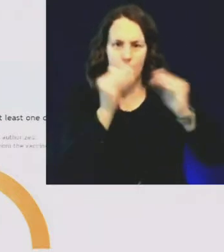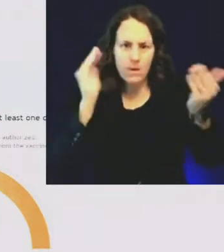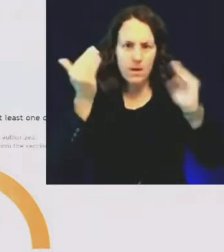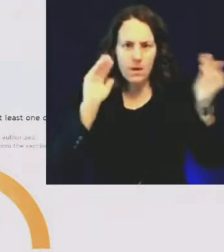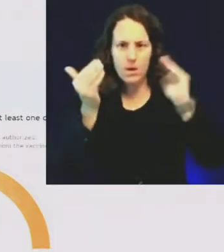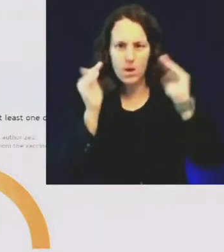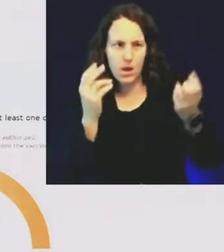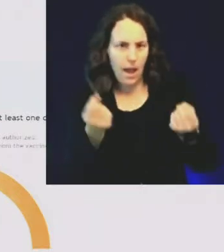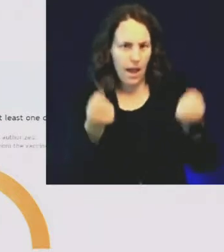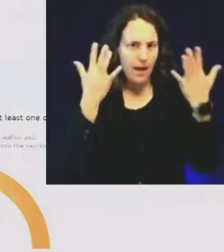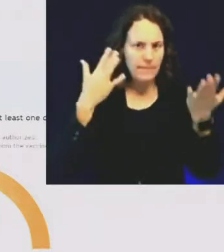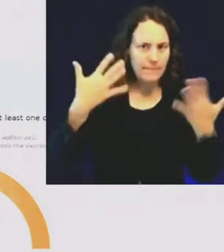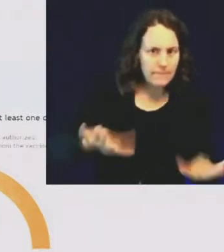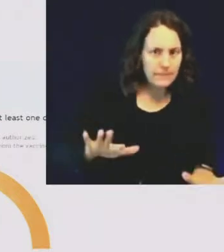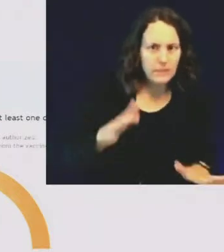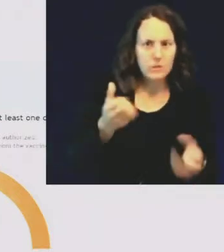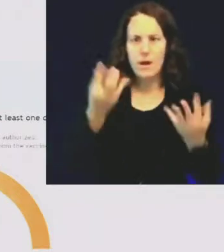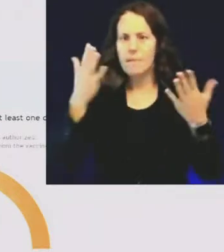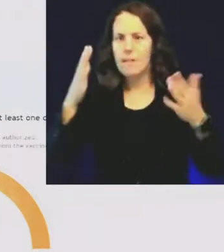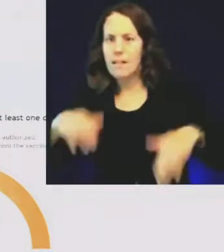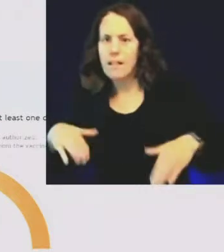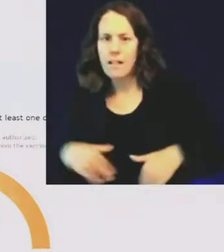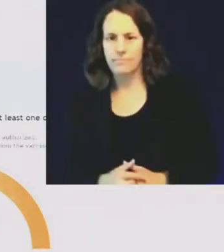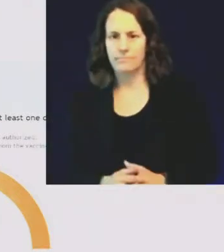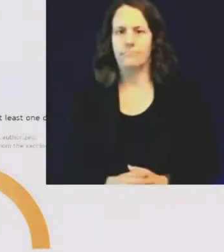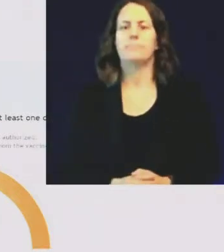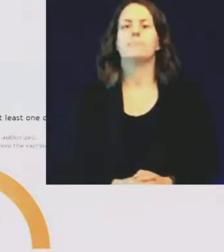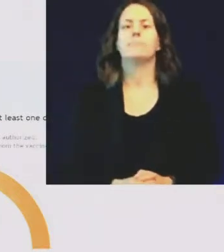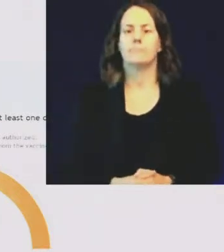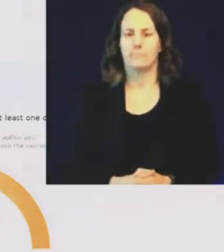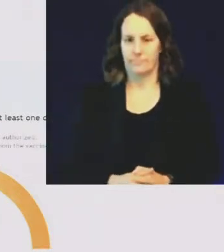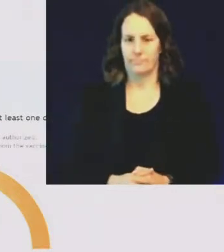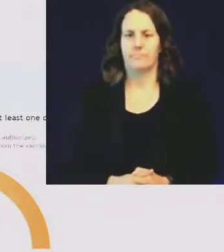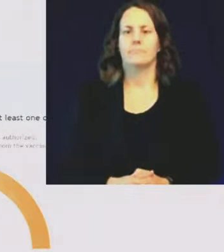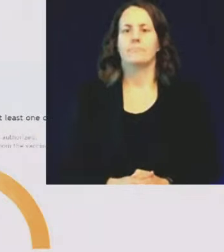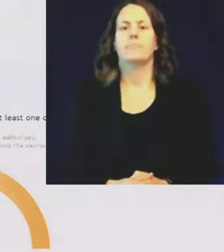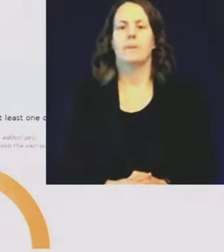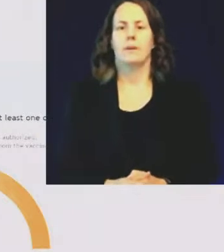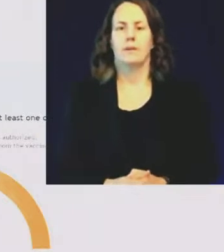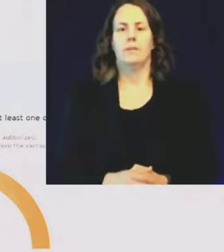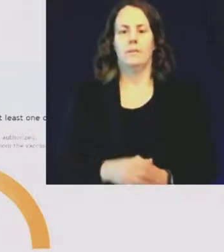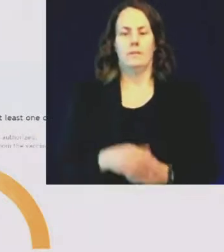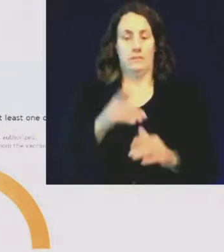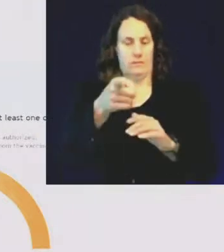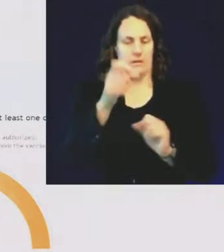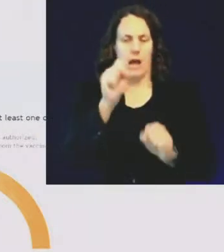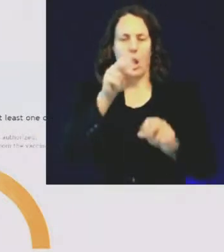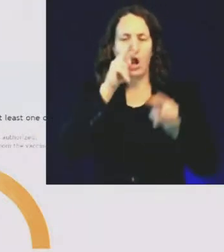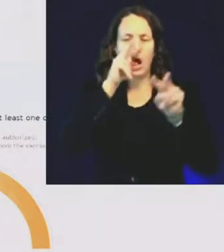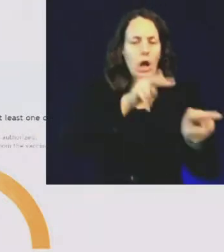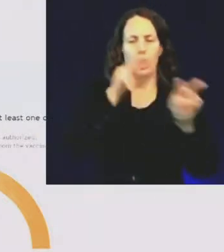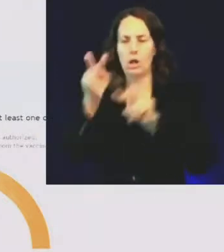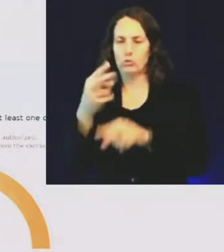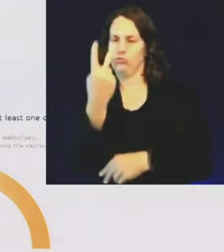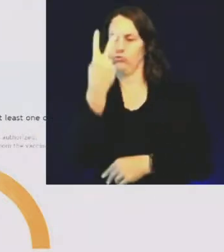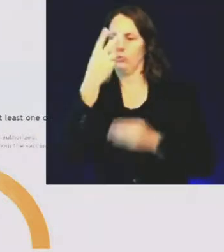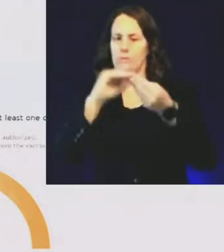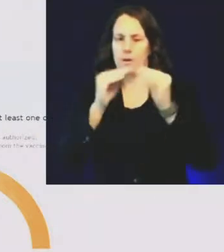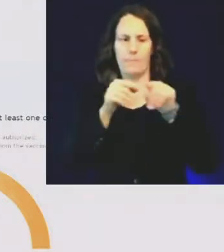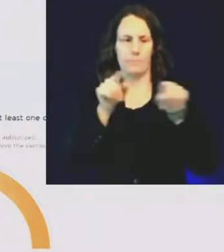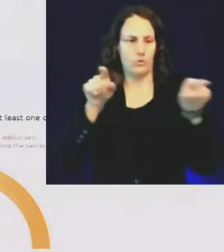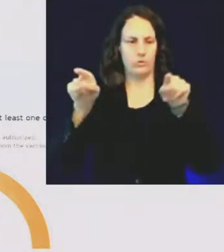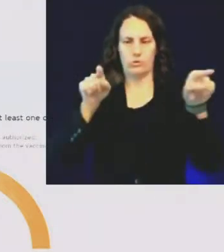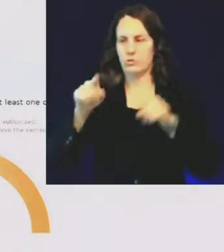the vaccine, not the total population. So we wanted to make this very easy for all of us to make those kind of